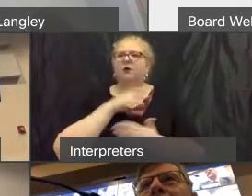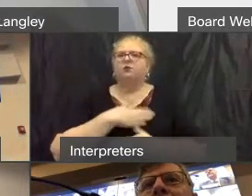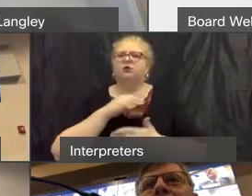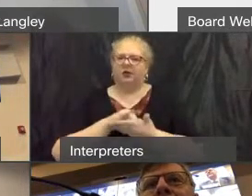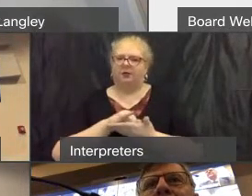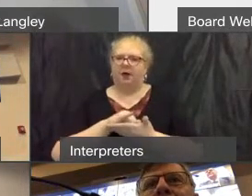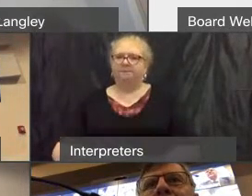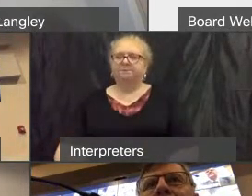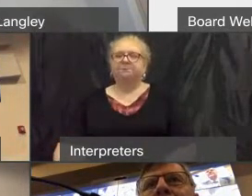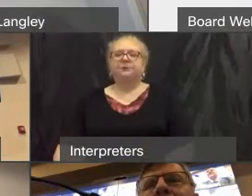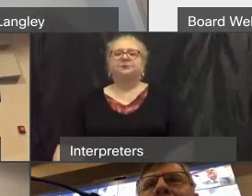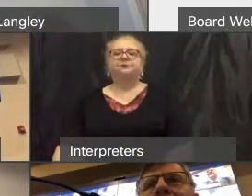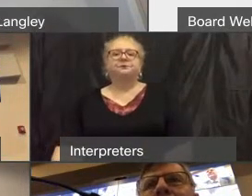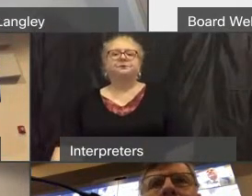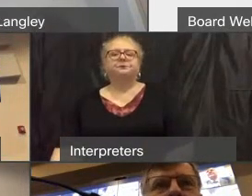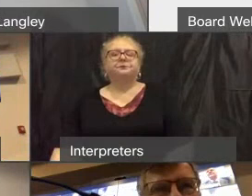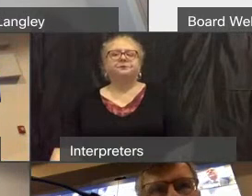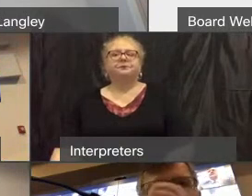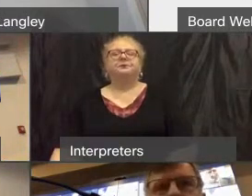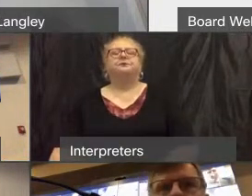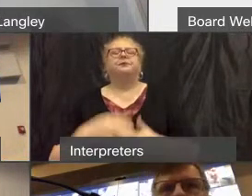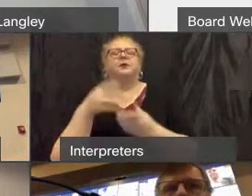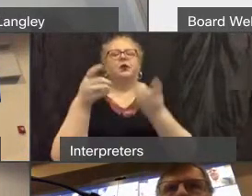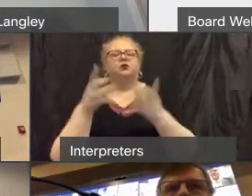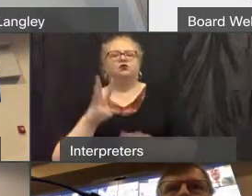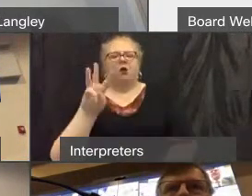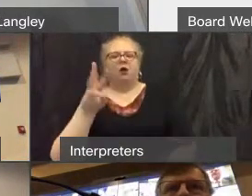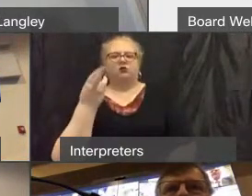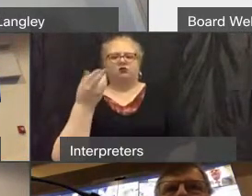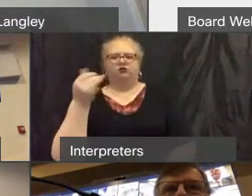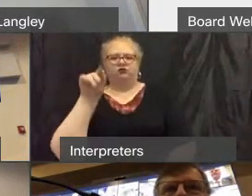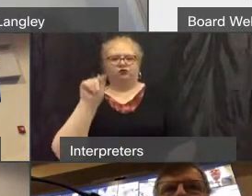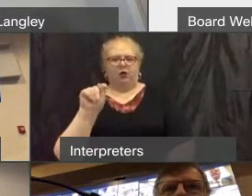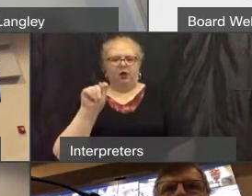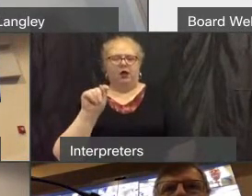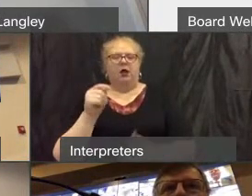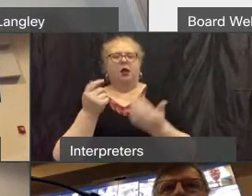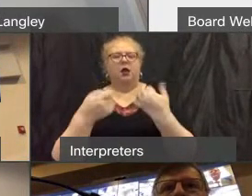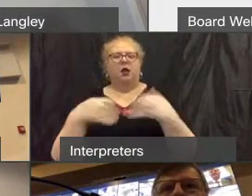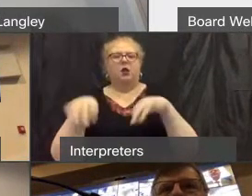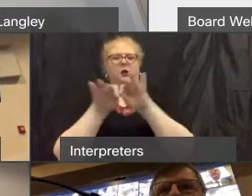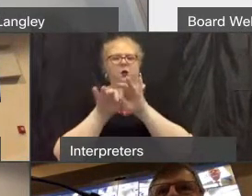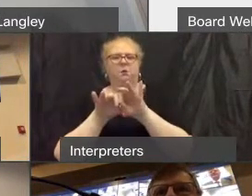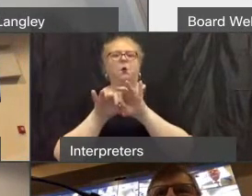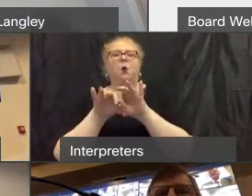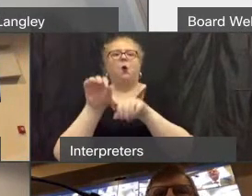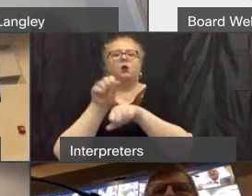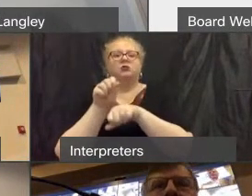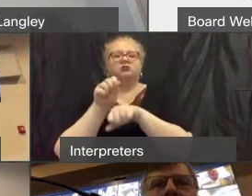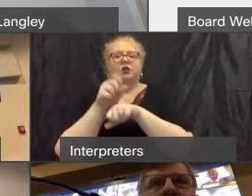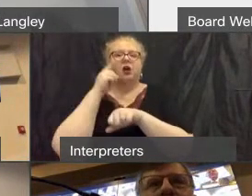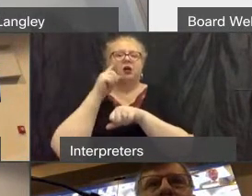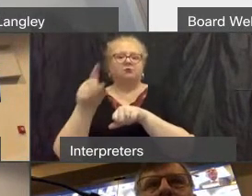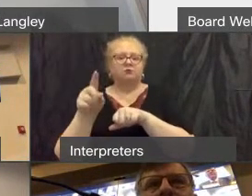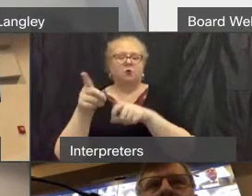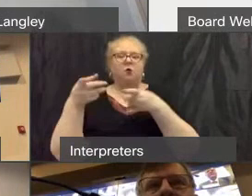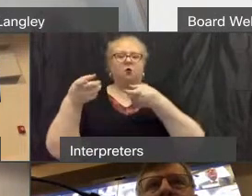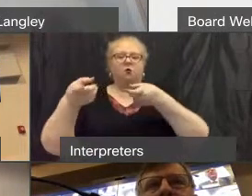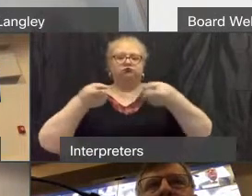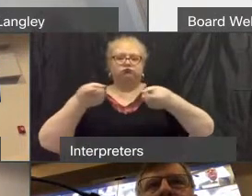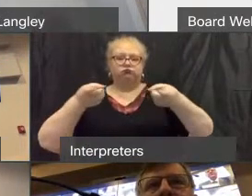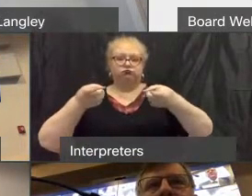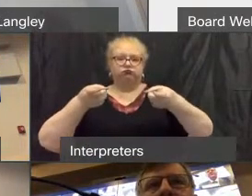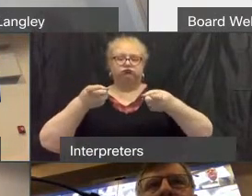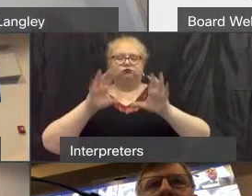you know, one of the most important jobs of a governing body is to figure out what they